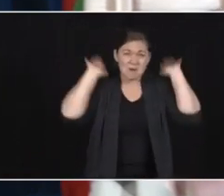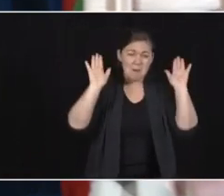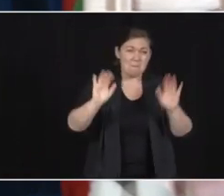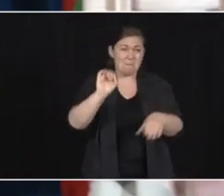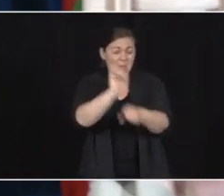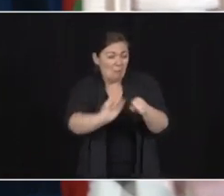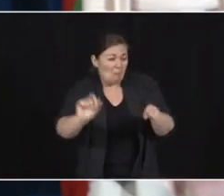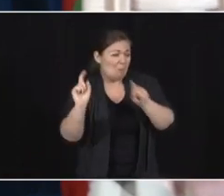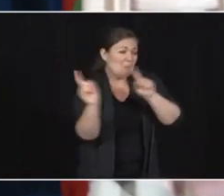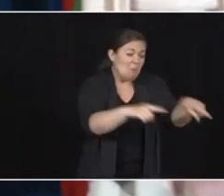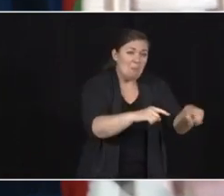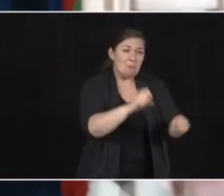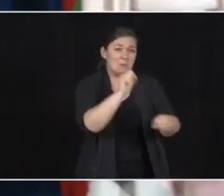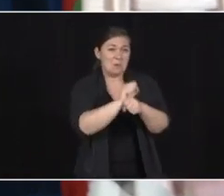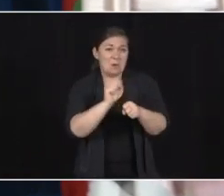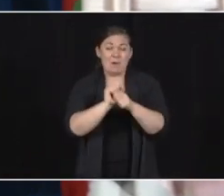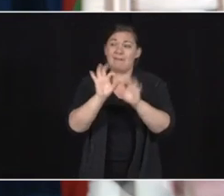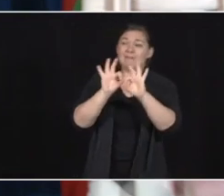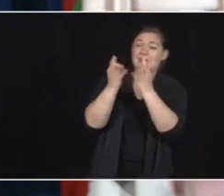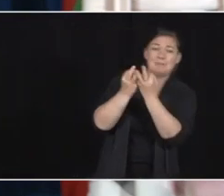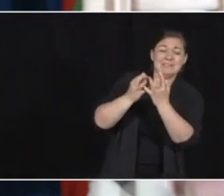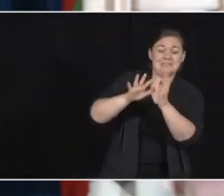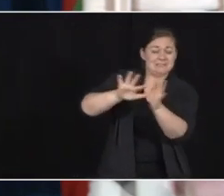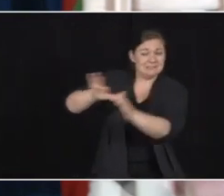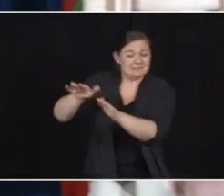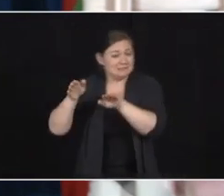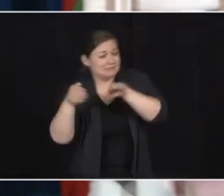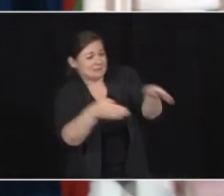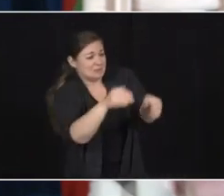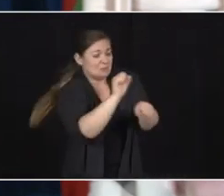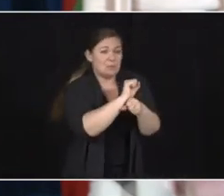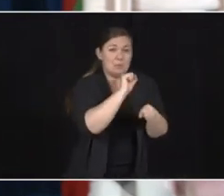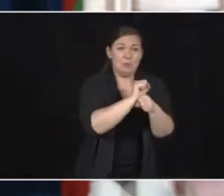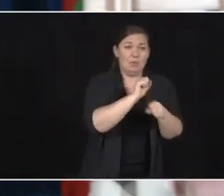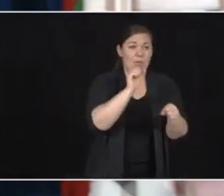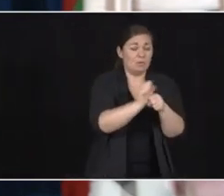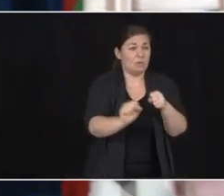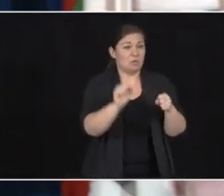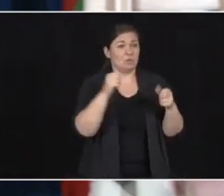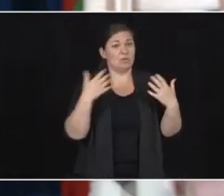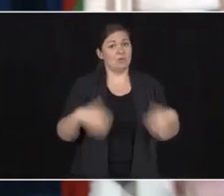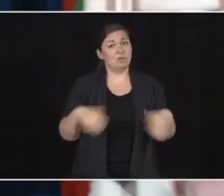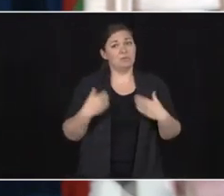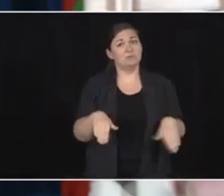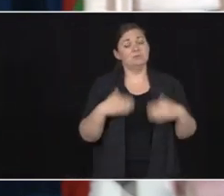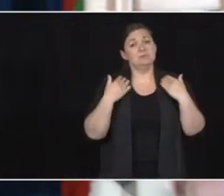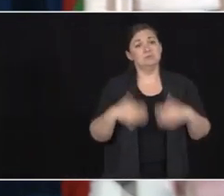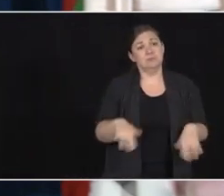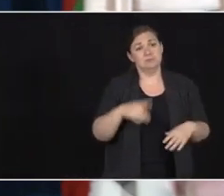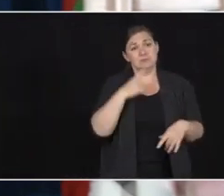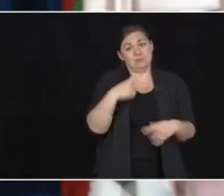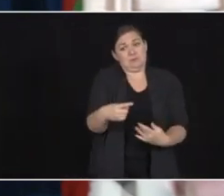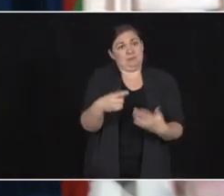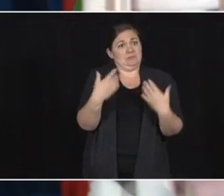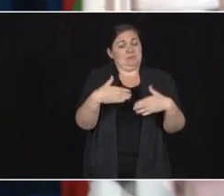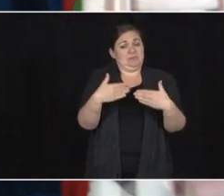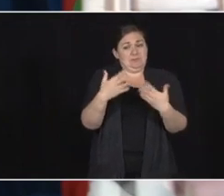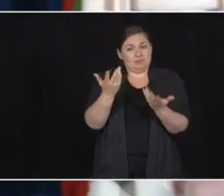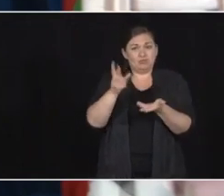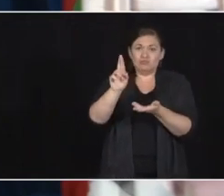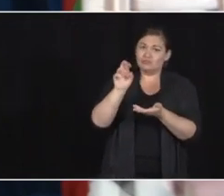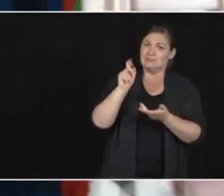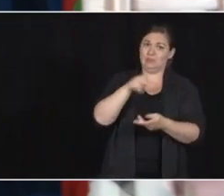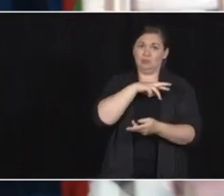They're putting, in a lot of cases, they're putting themselves ahead of their family. They're coming